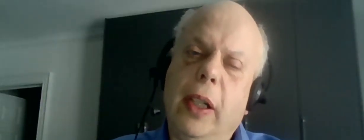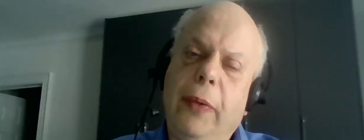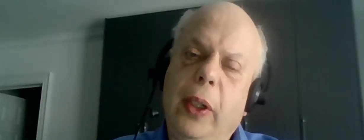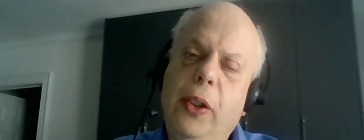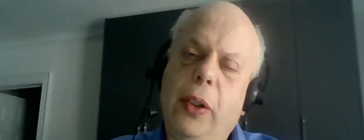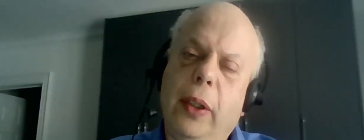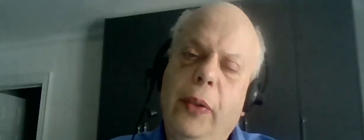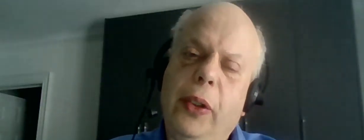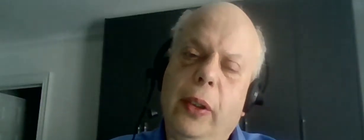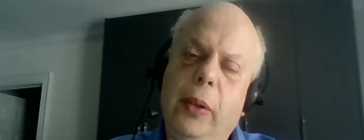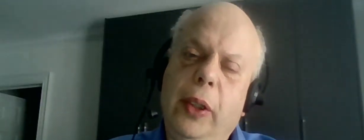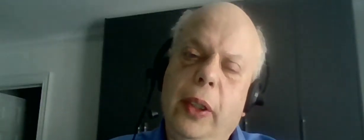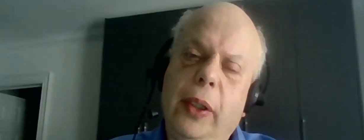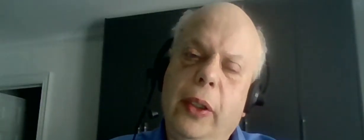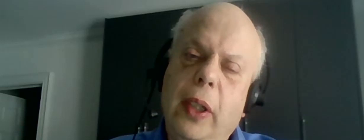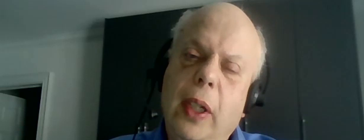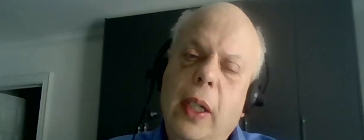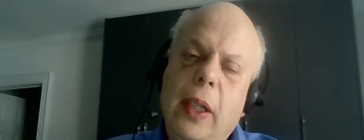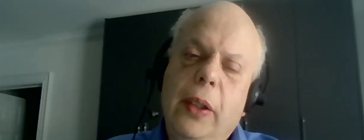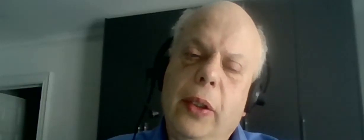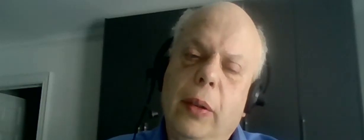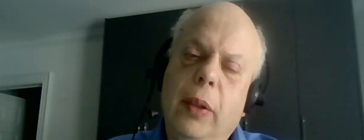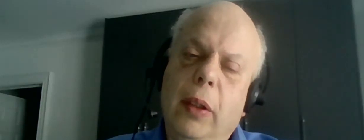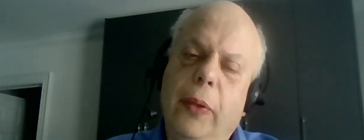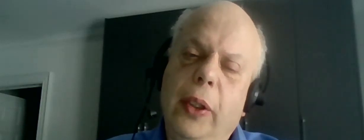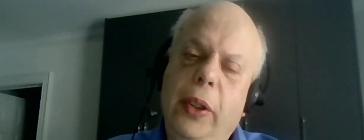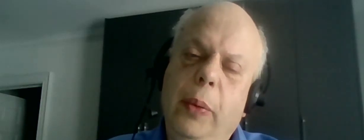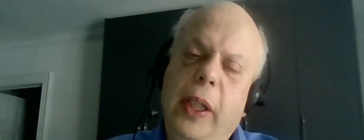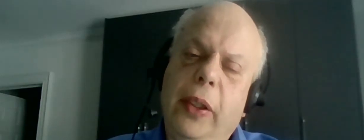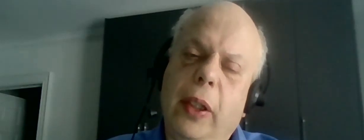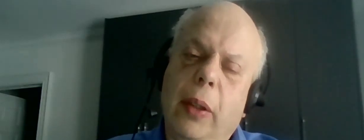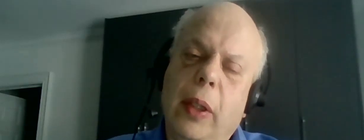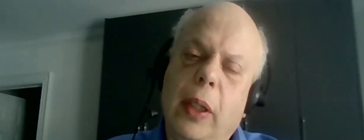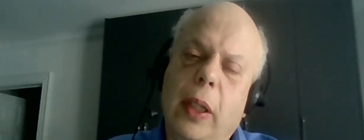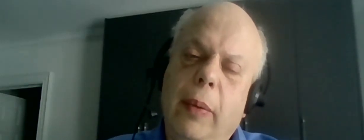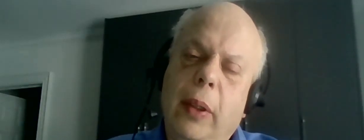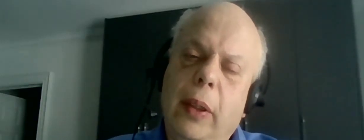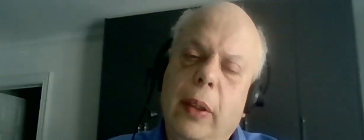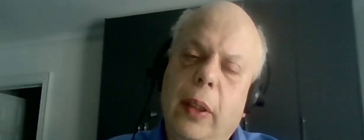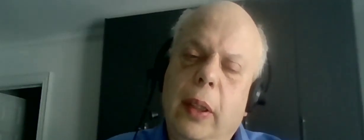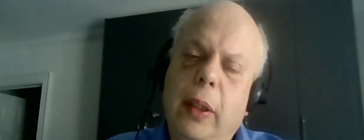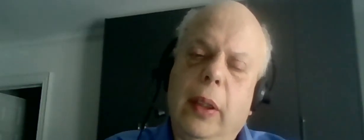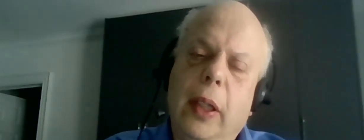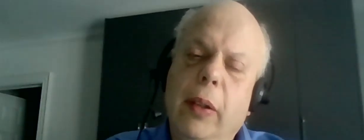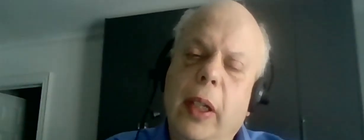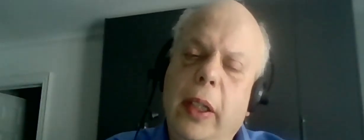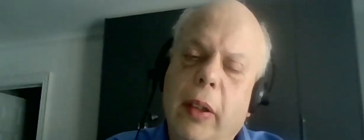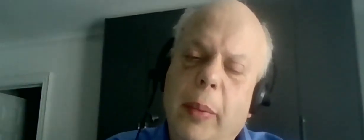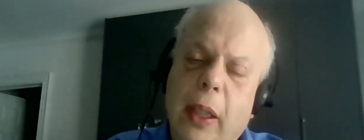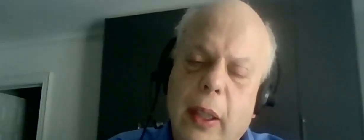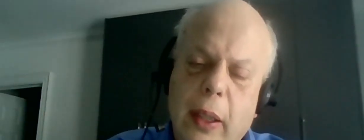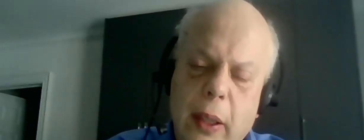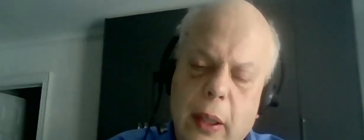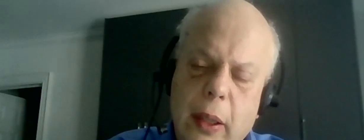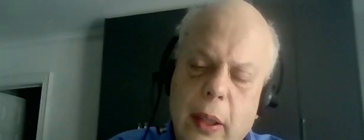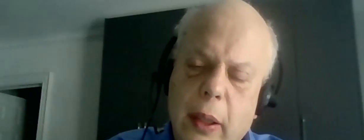and to offer constructive solutions. So over 2 weeks ago are you not hearing